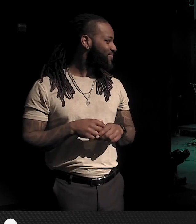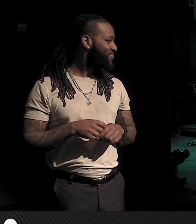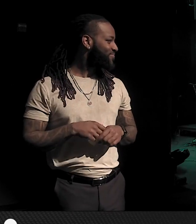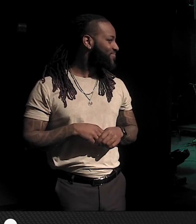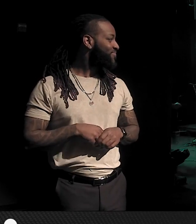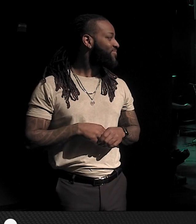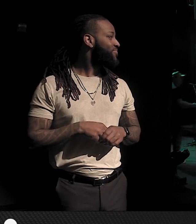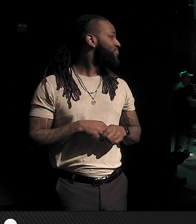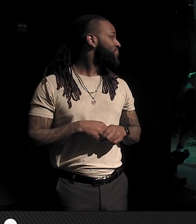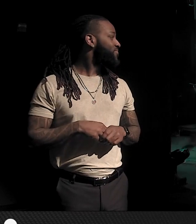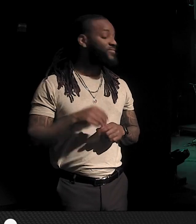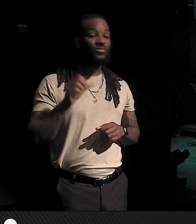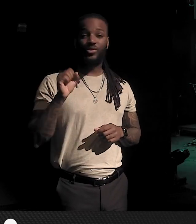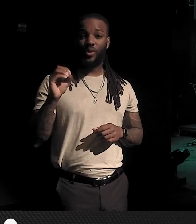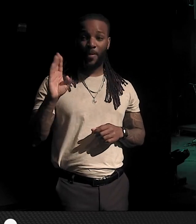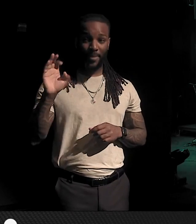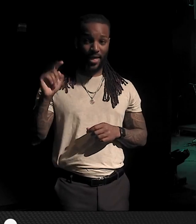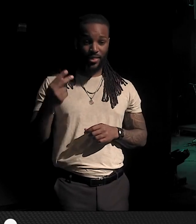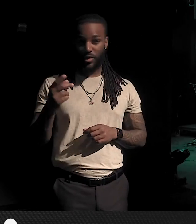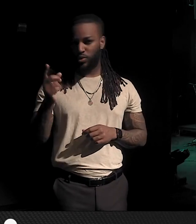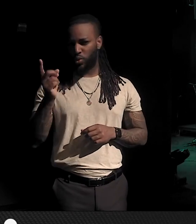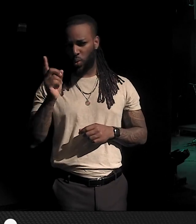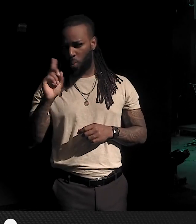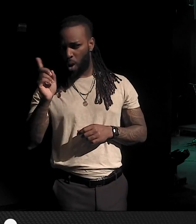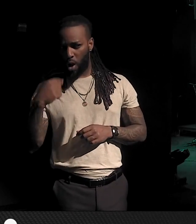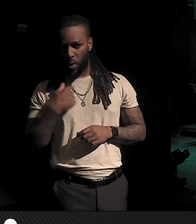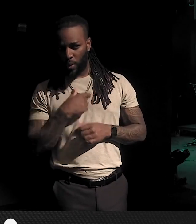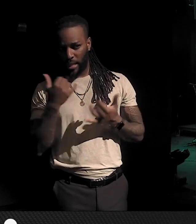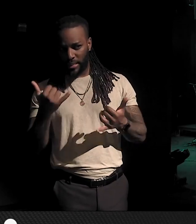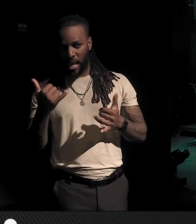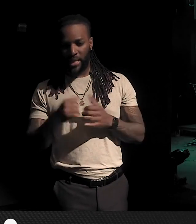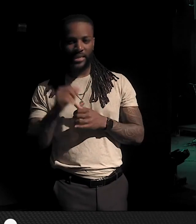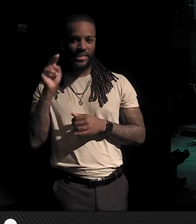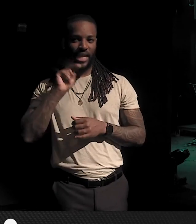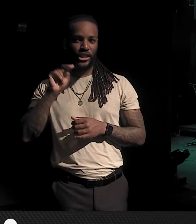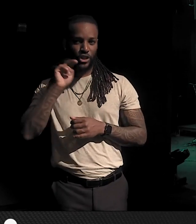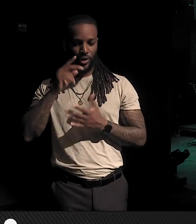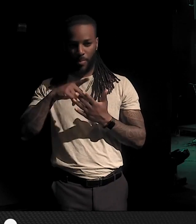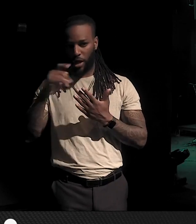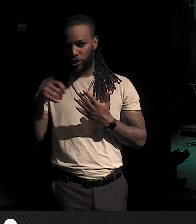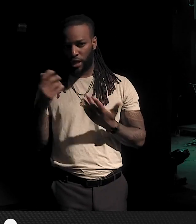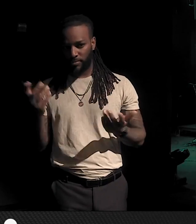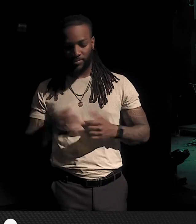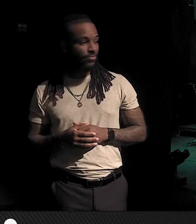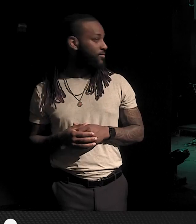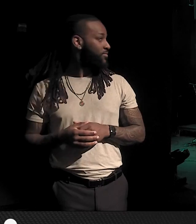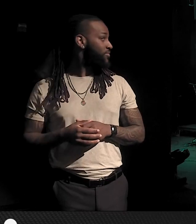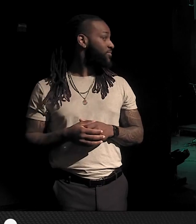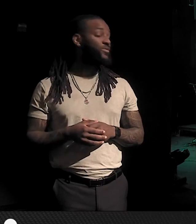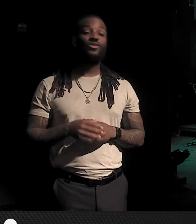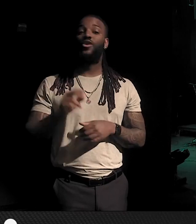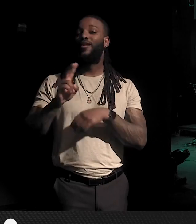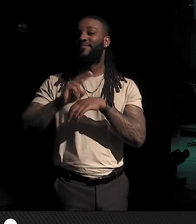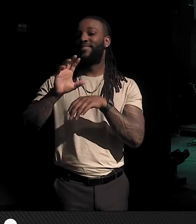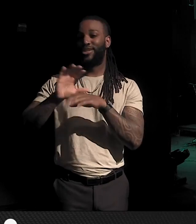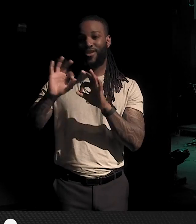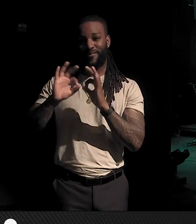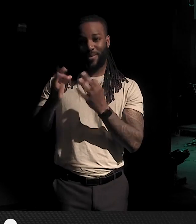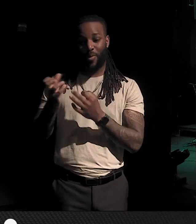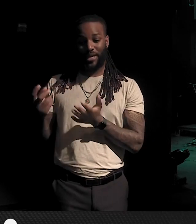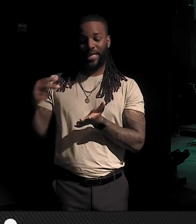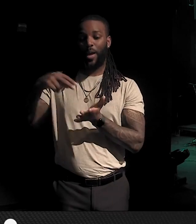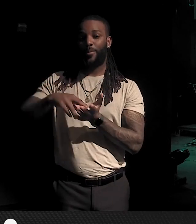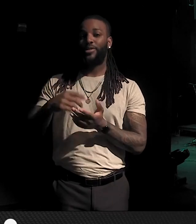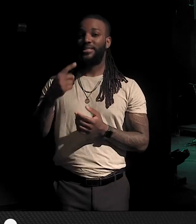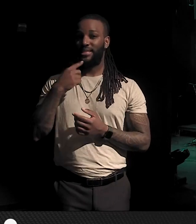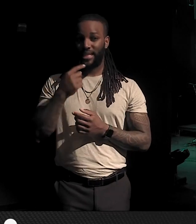All right, so Beth, where are we at now in this Nigeria project? Oh, Vineyard family, I actually couldn't wait to get up here and